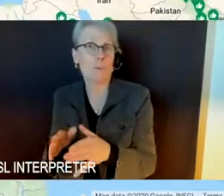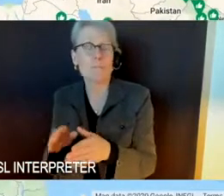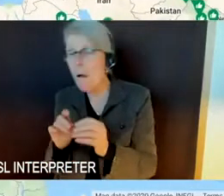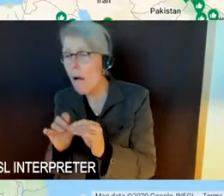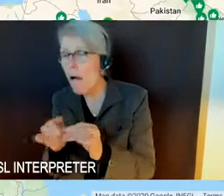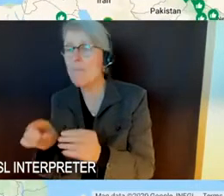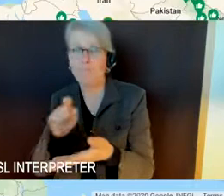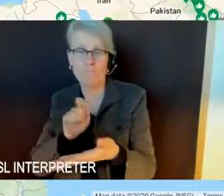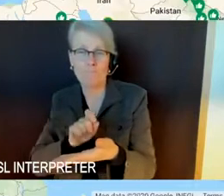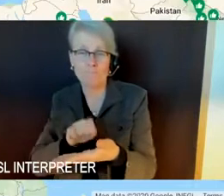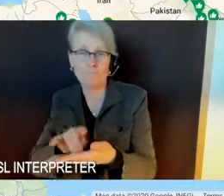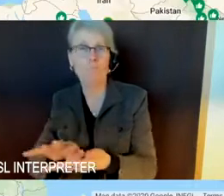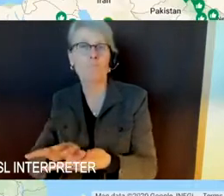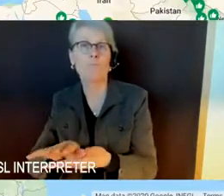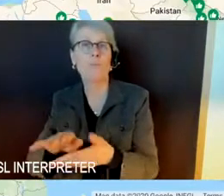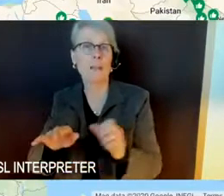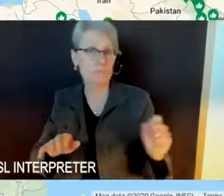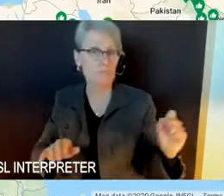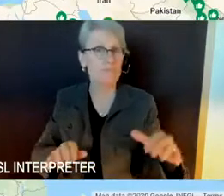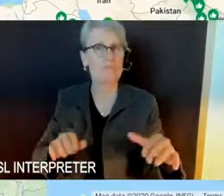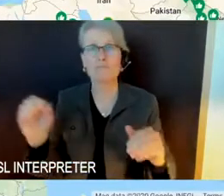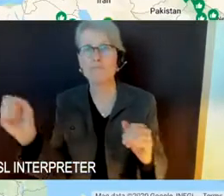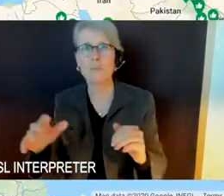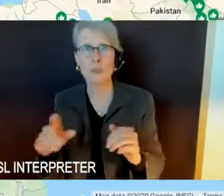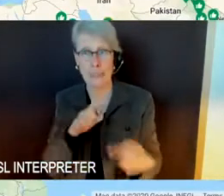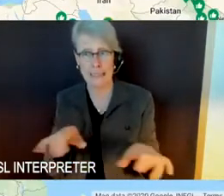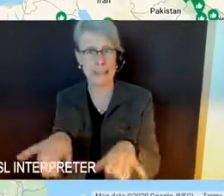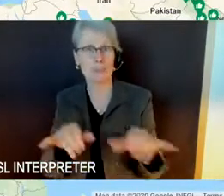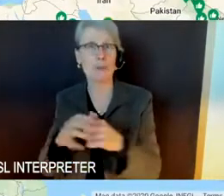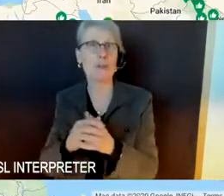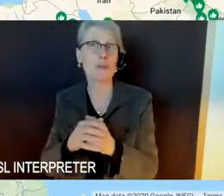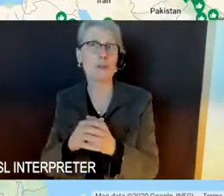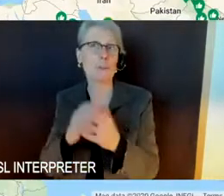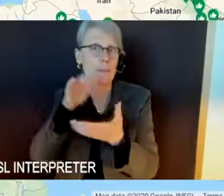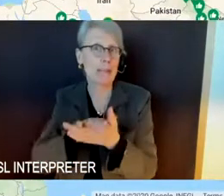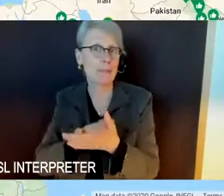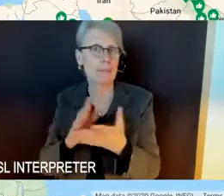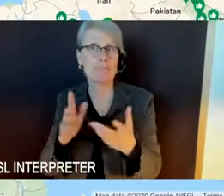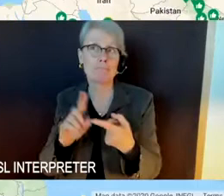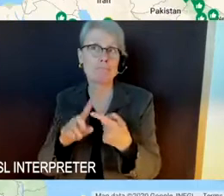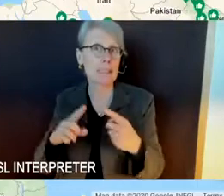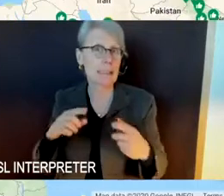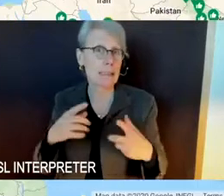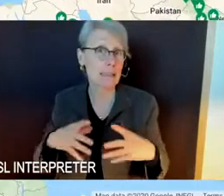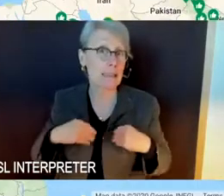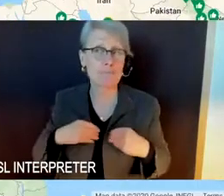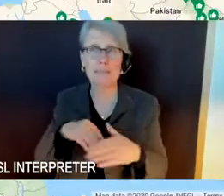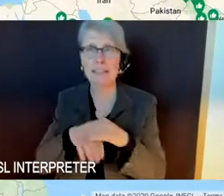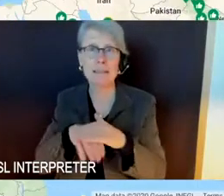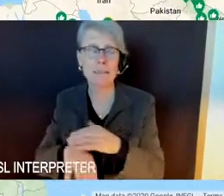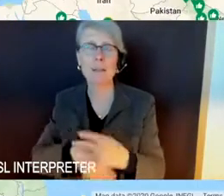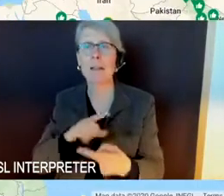specific effort, a shared belief system, things that are accessible, being places that